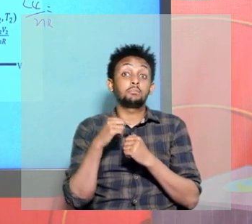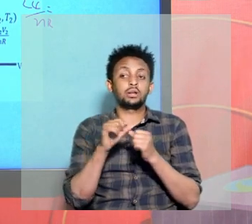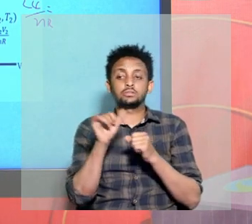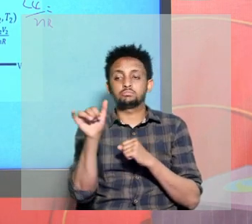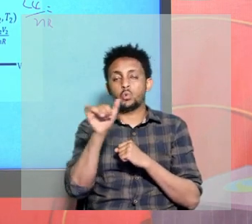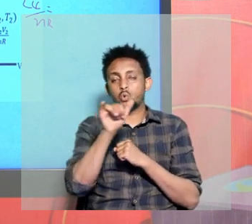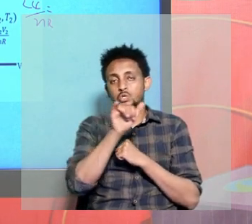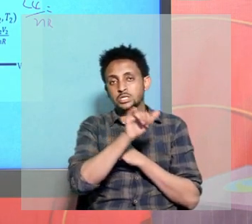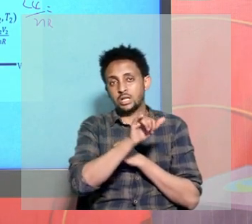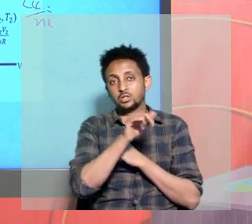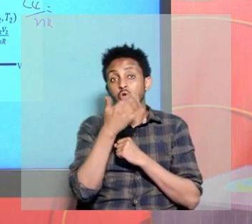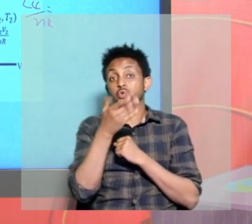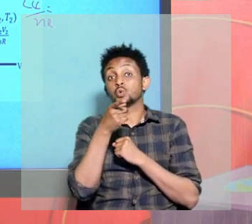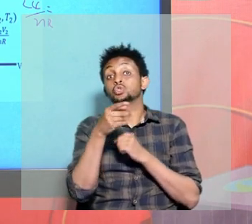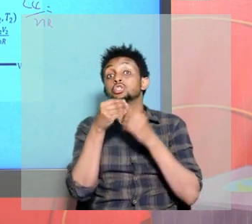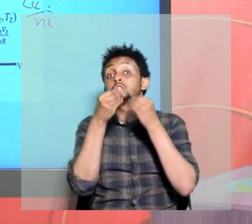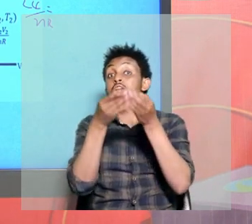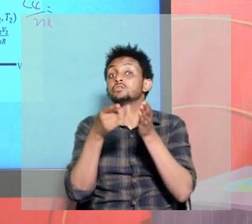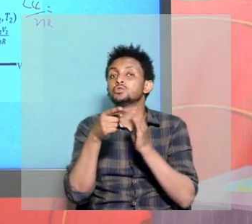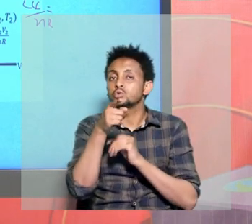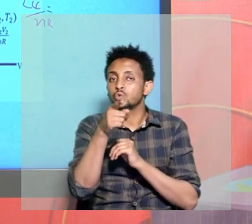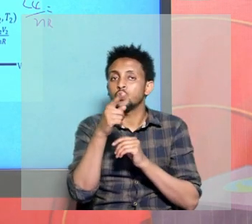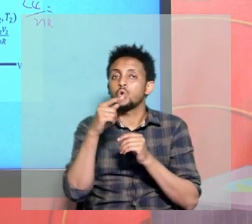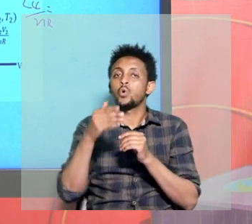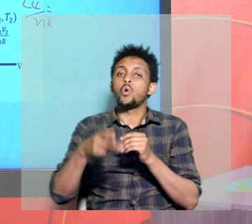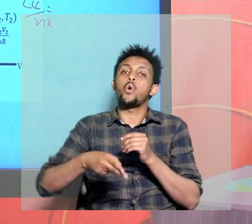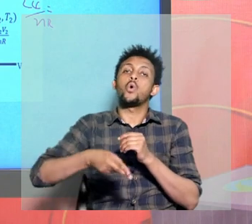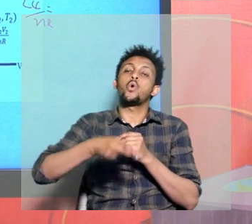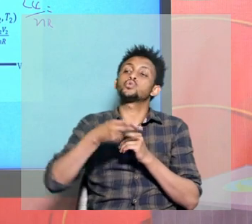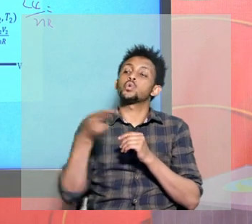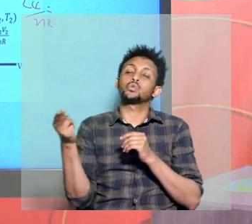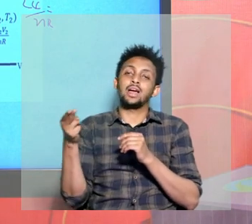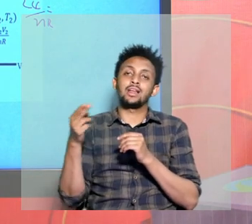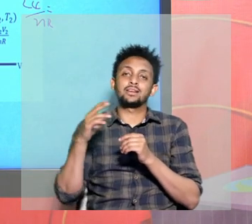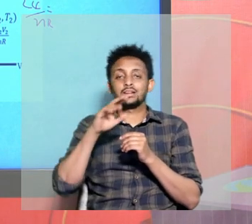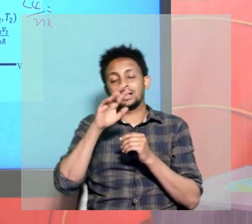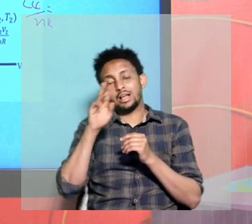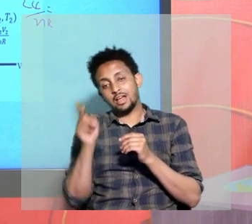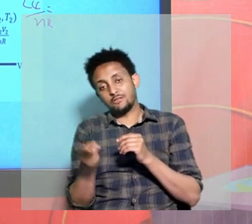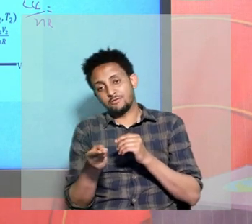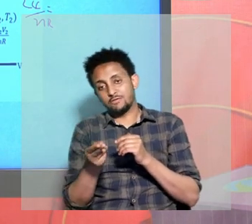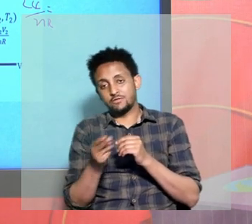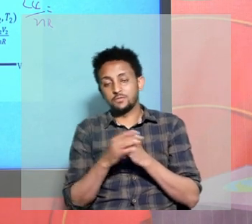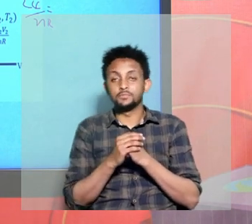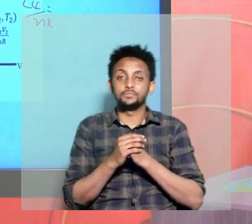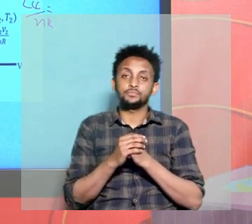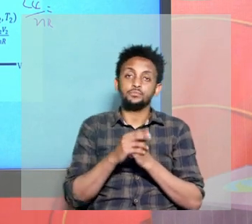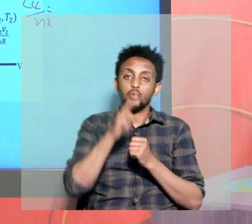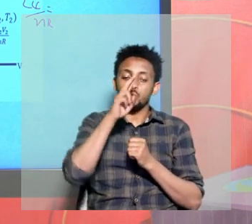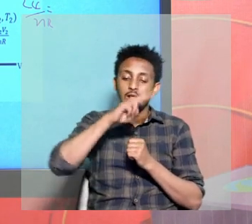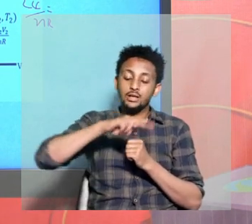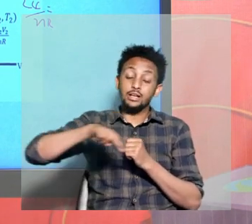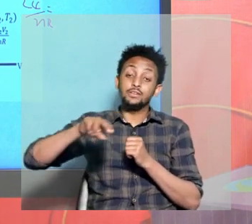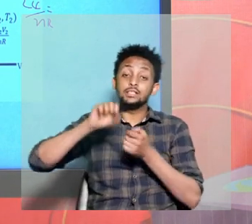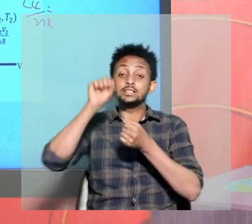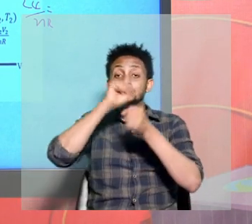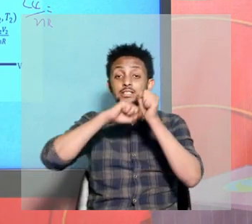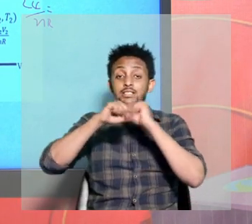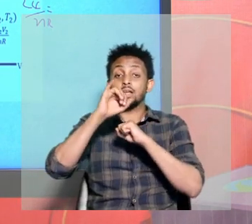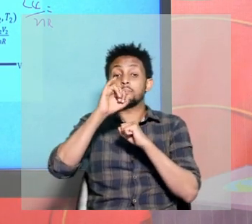remains constant, so that it gives you a horizontal curve, a flatter curve like this one. And if a system